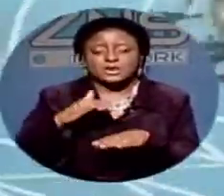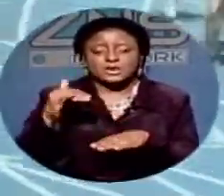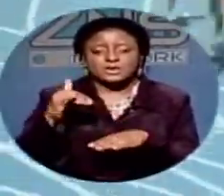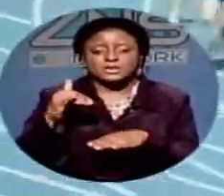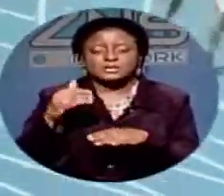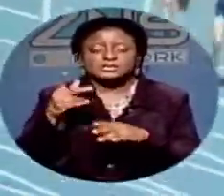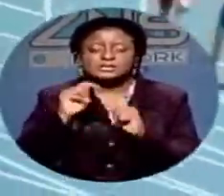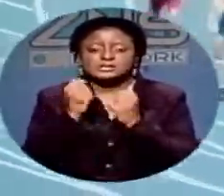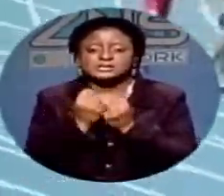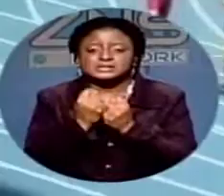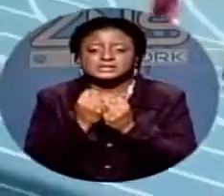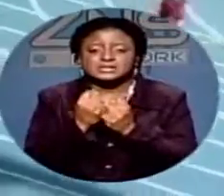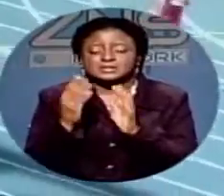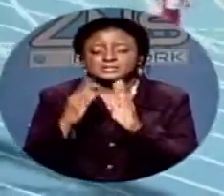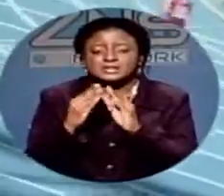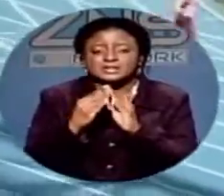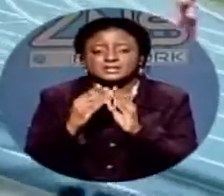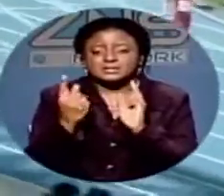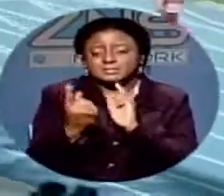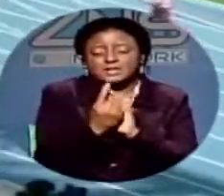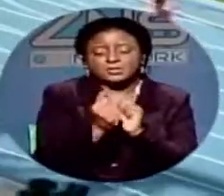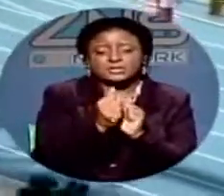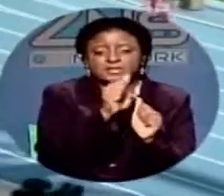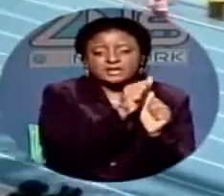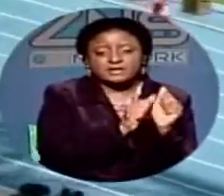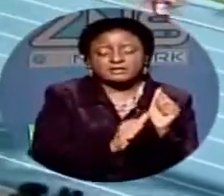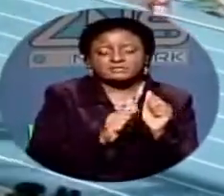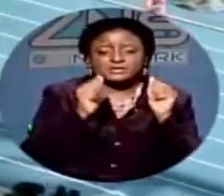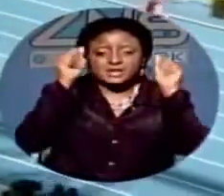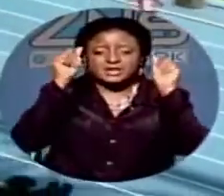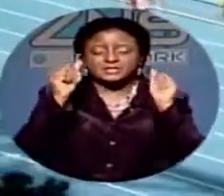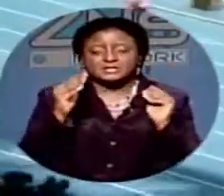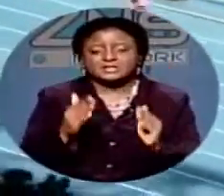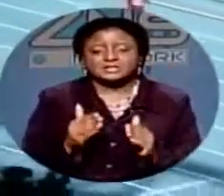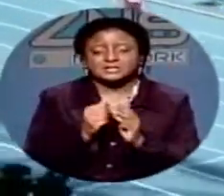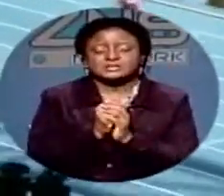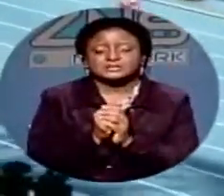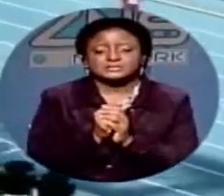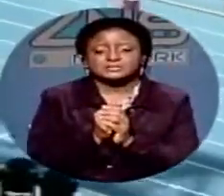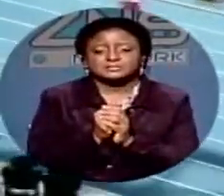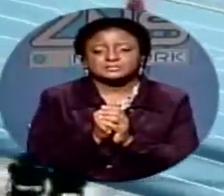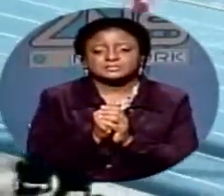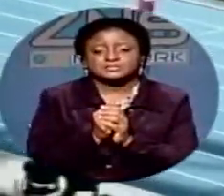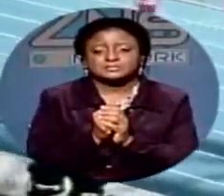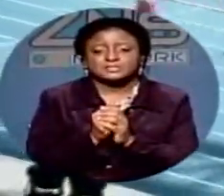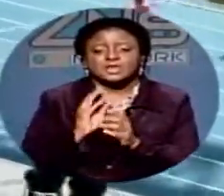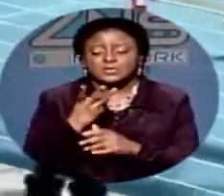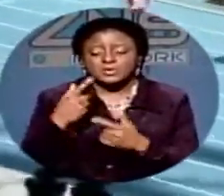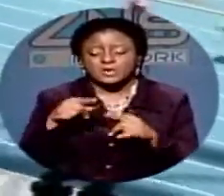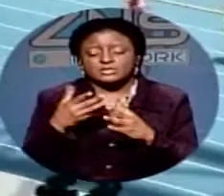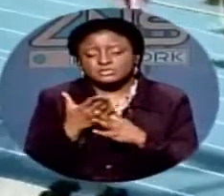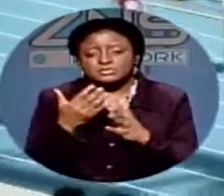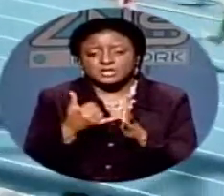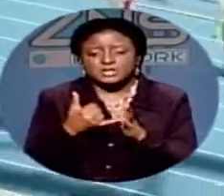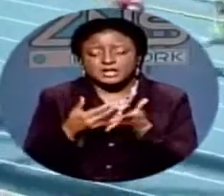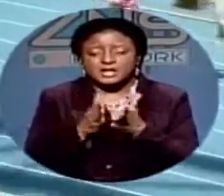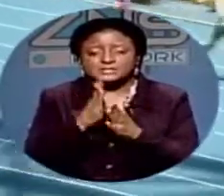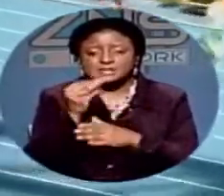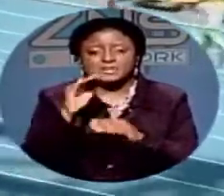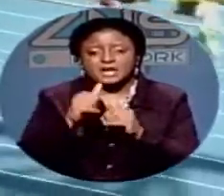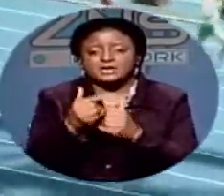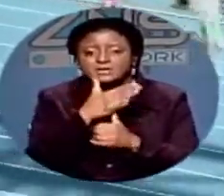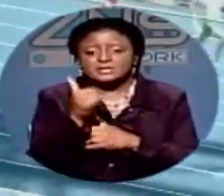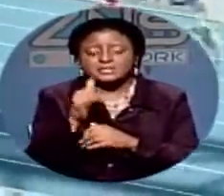with every athlete, all the quality managers. We call them in a meeting in the room, and we went through it. We asked them how they feel about it,